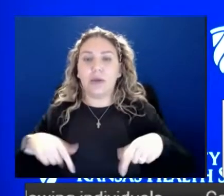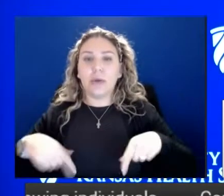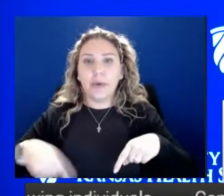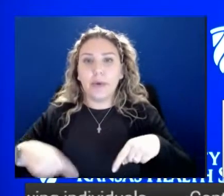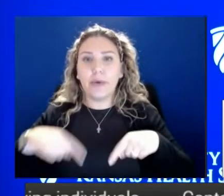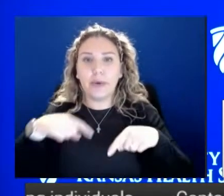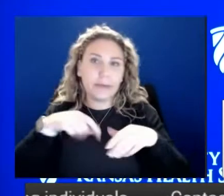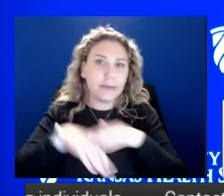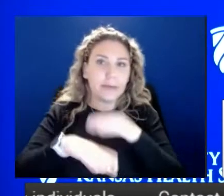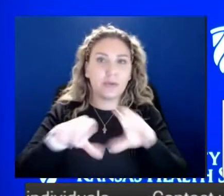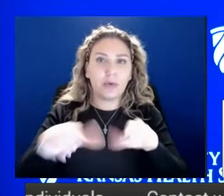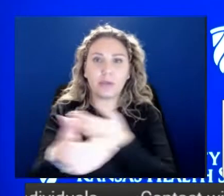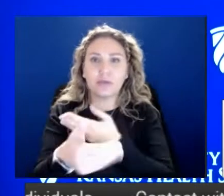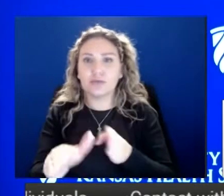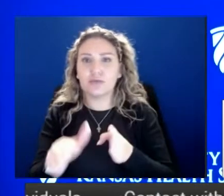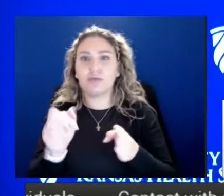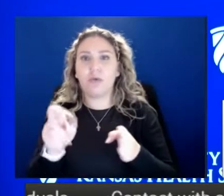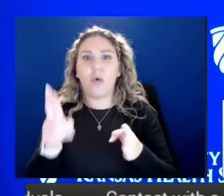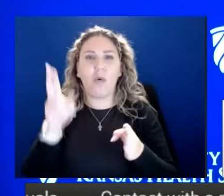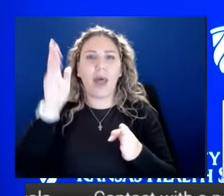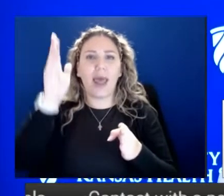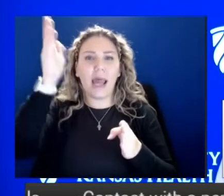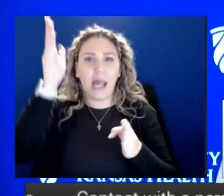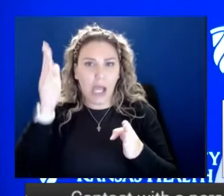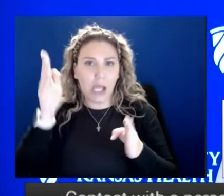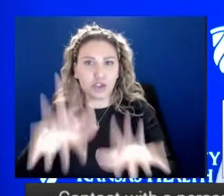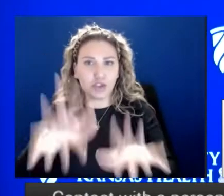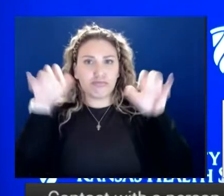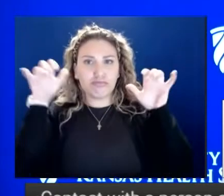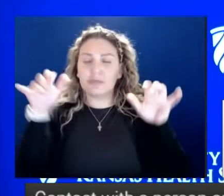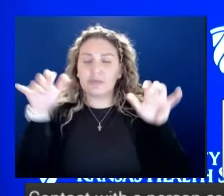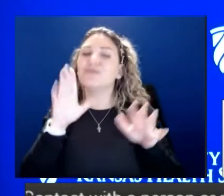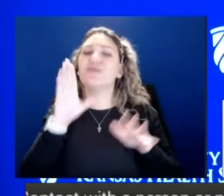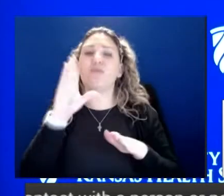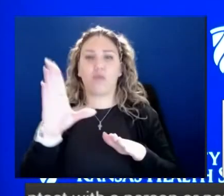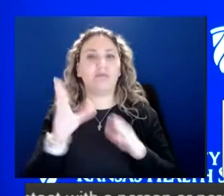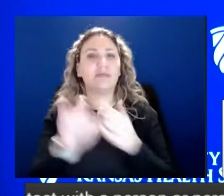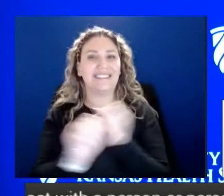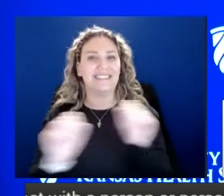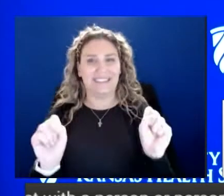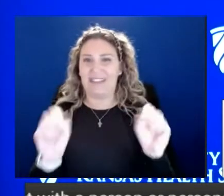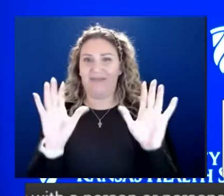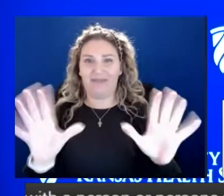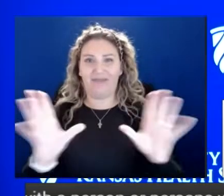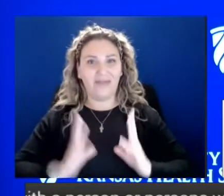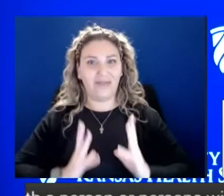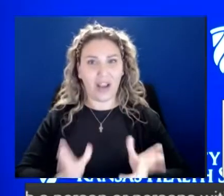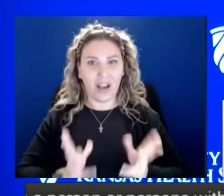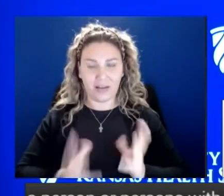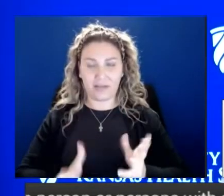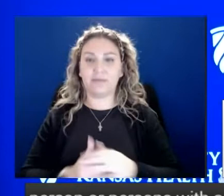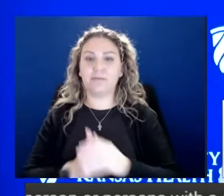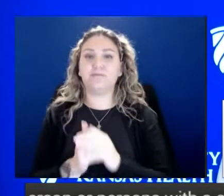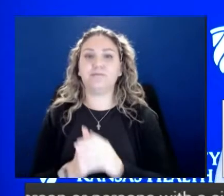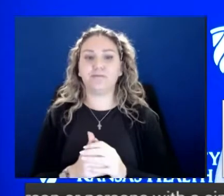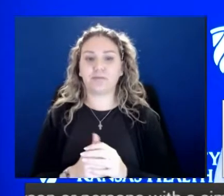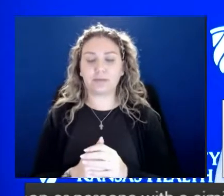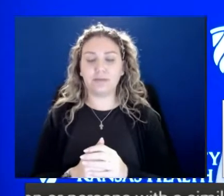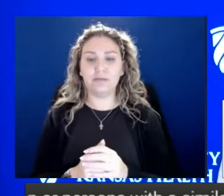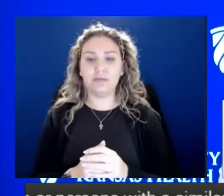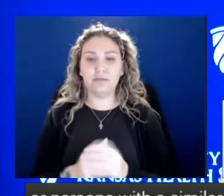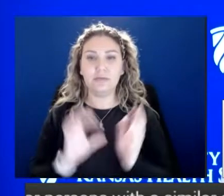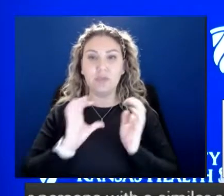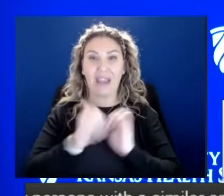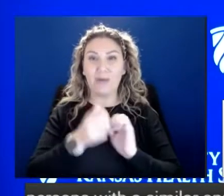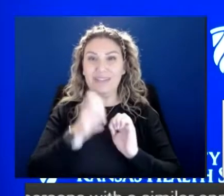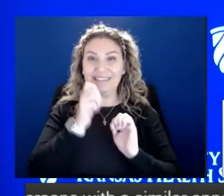that. You're going to be safe. So I think that is the biggest thing is, what how it's not spread, because I know